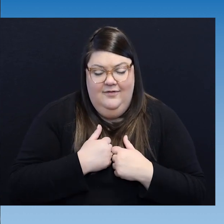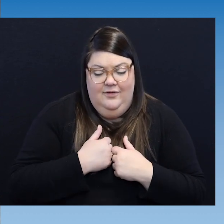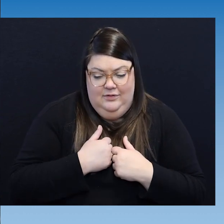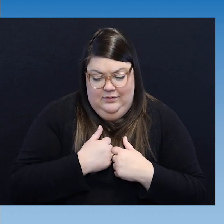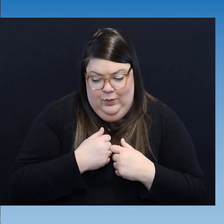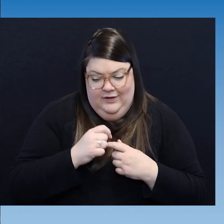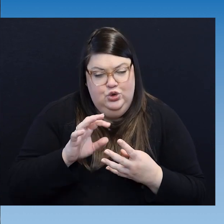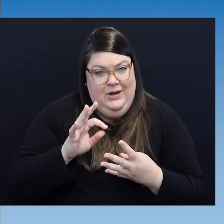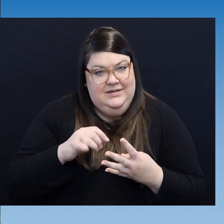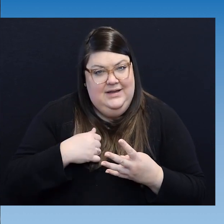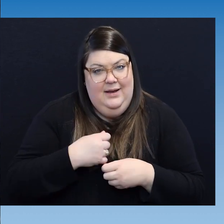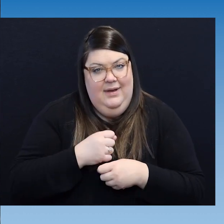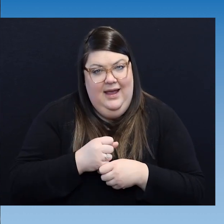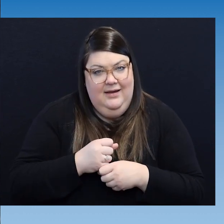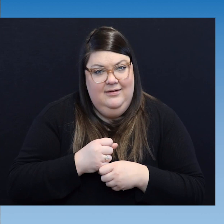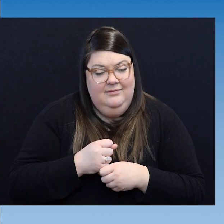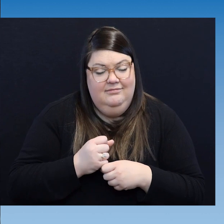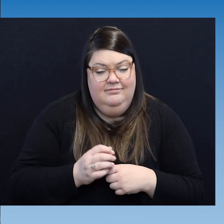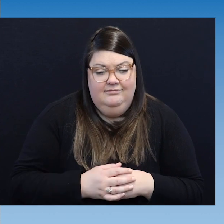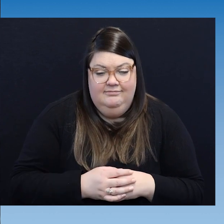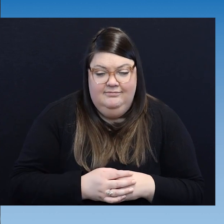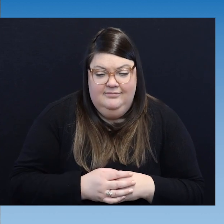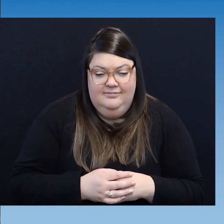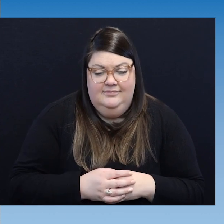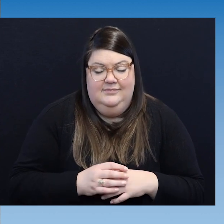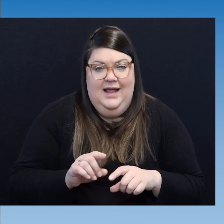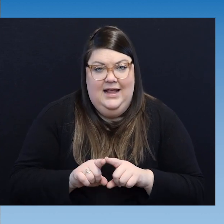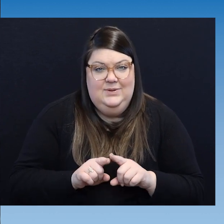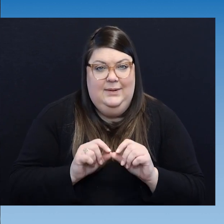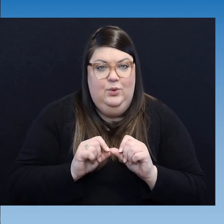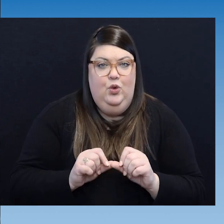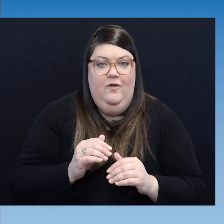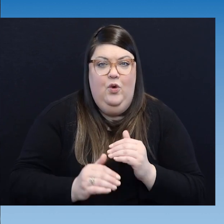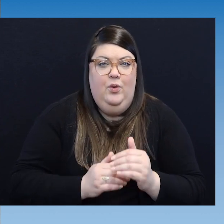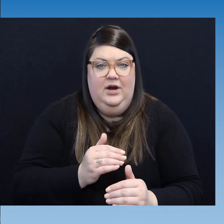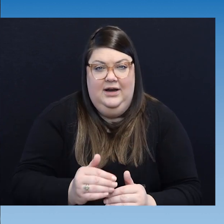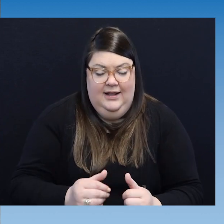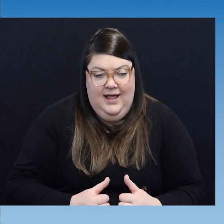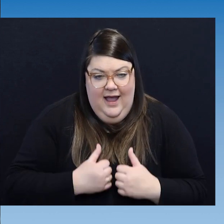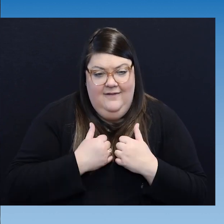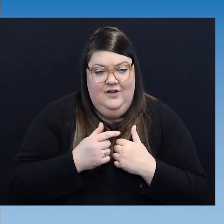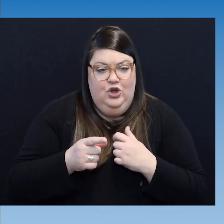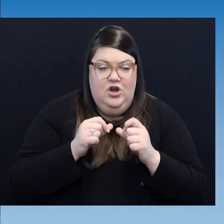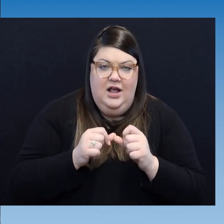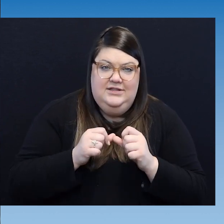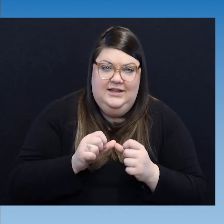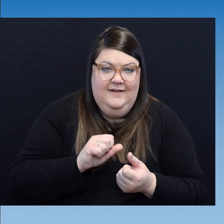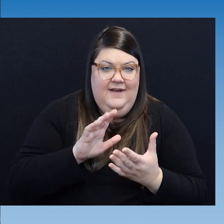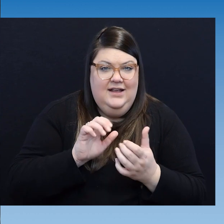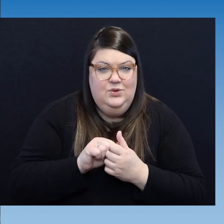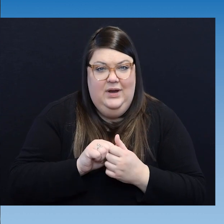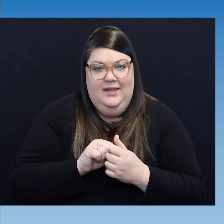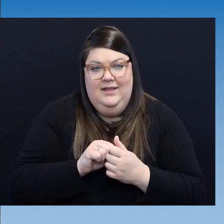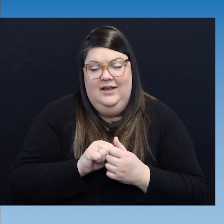know, choices I make along the way. You know, as we move forward in life, you're constantly faced